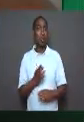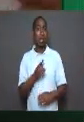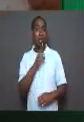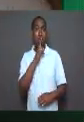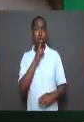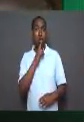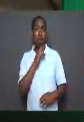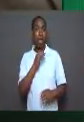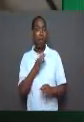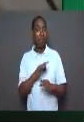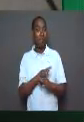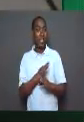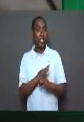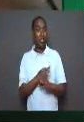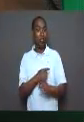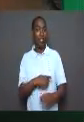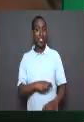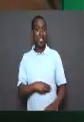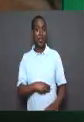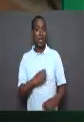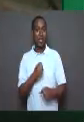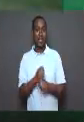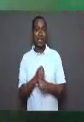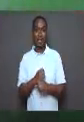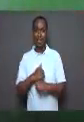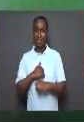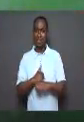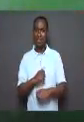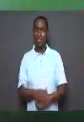normal functioning of your system.